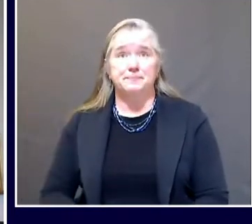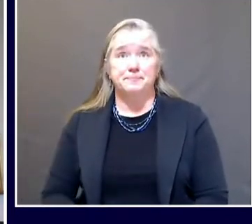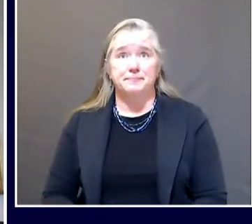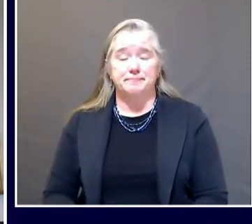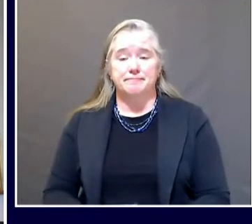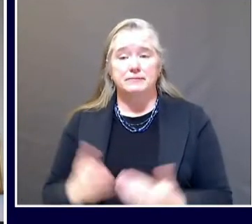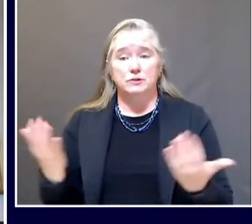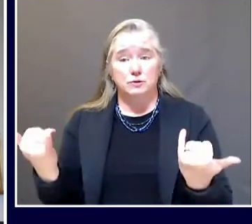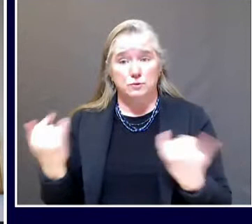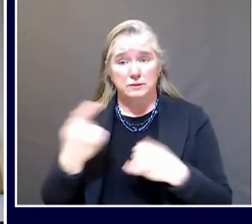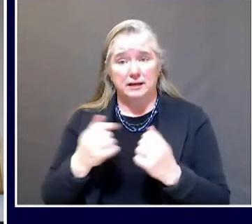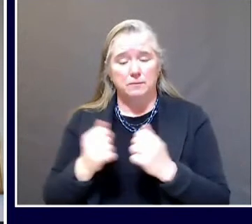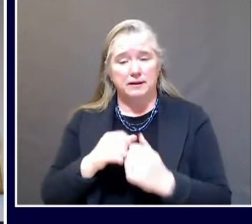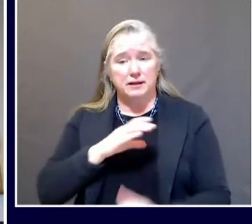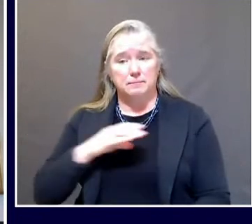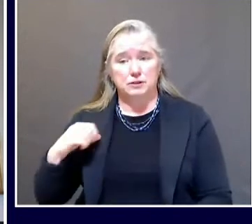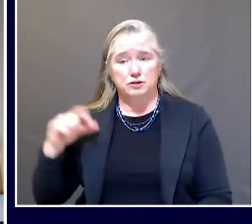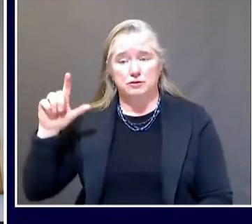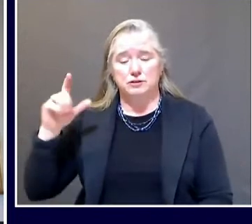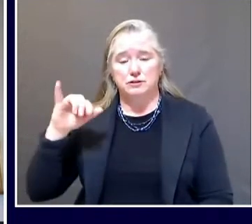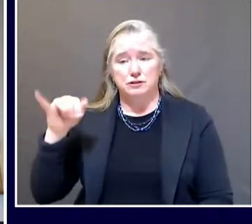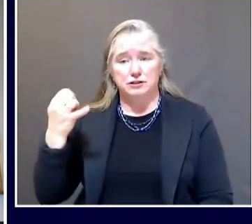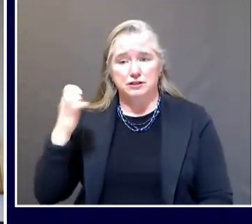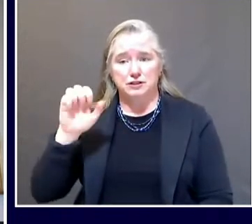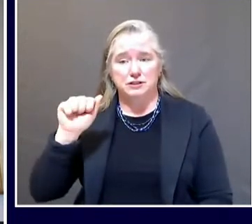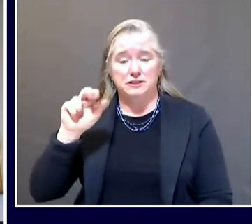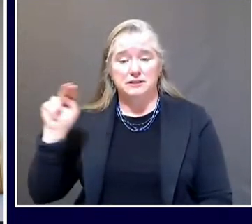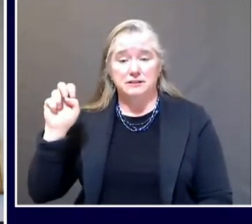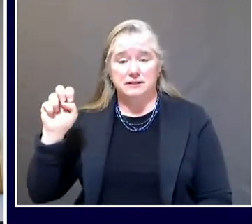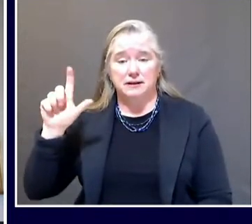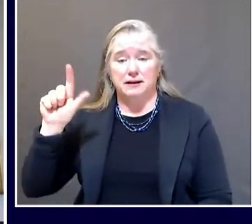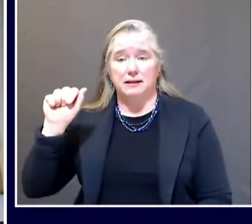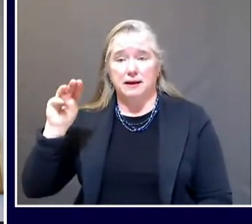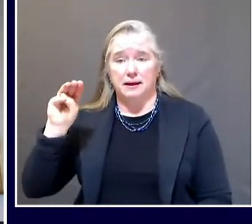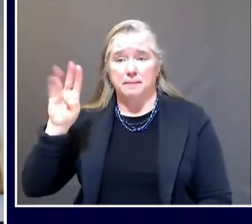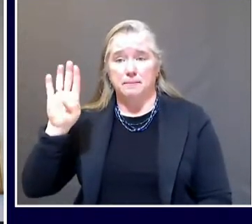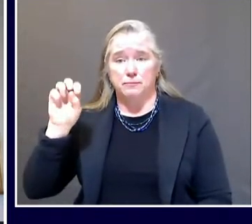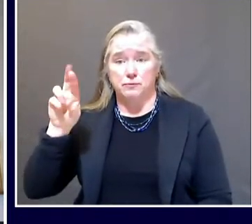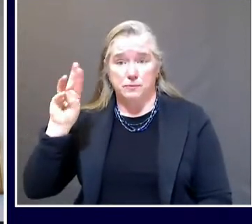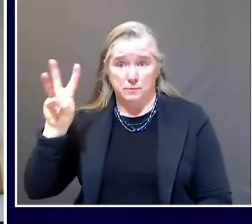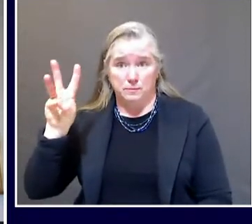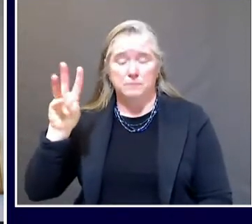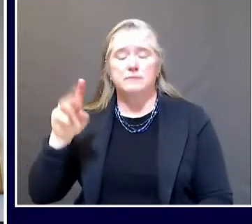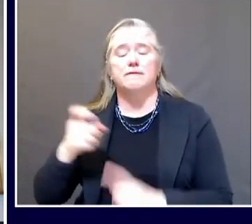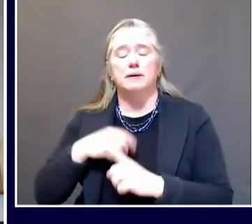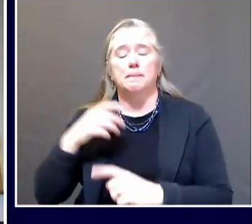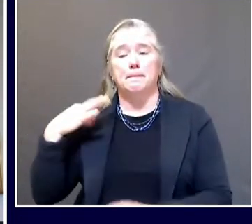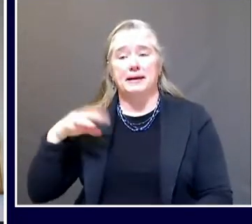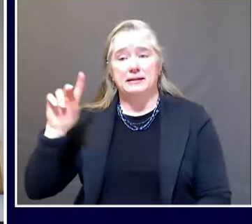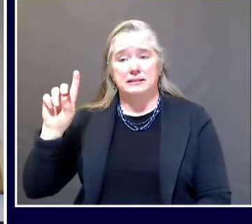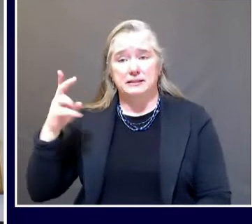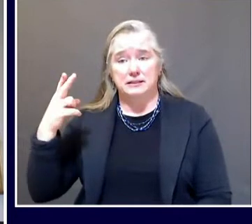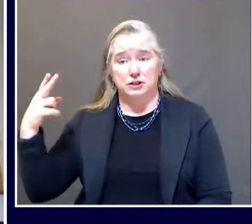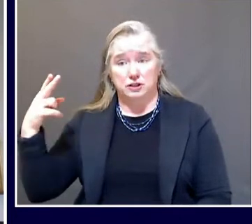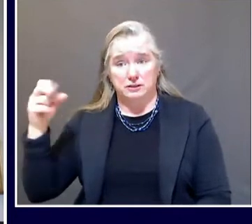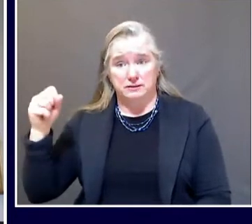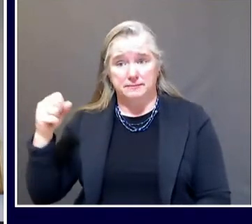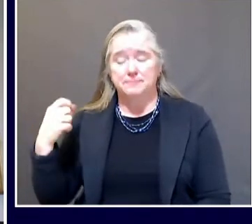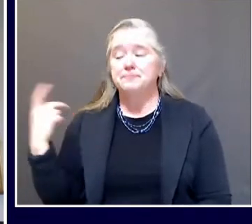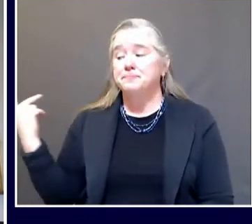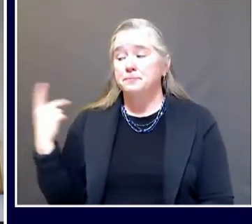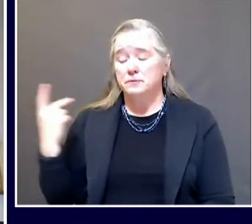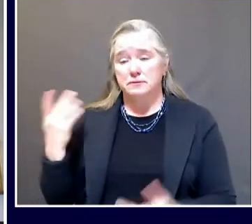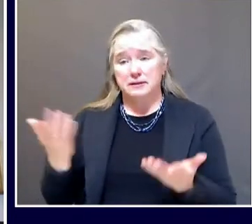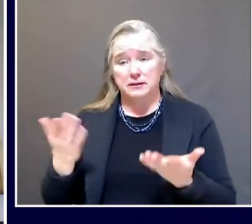I'm joined this afternoon by Commissioner Jean Lambrou from Maine's Department of Health and Human Services. Commissioner Lambrou and I